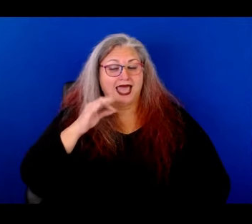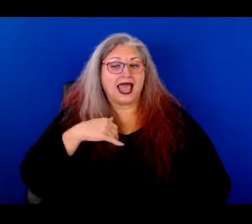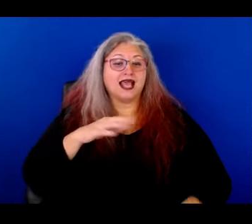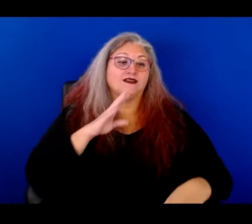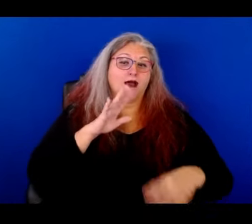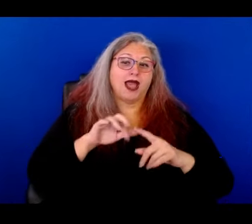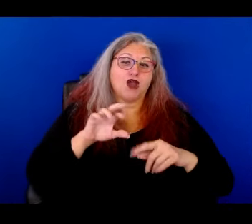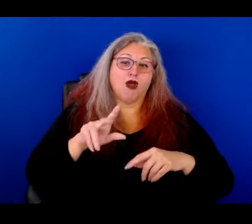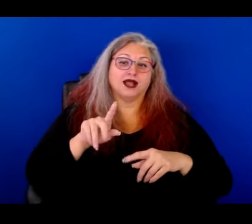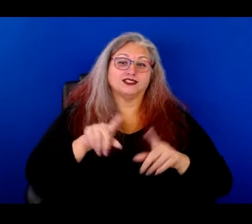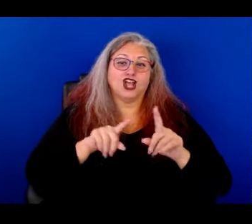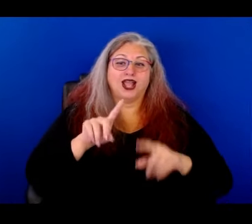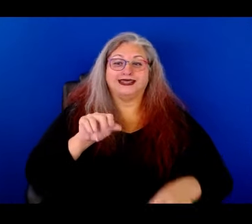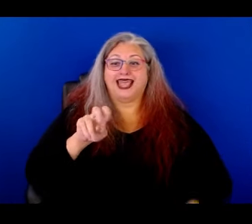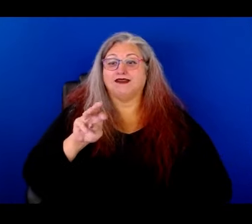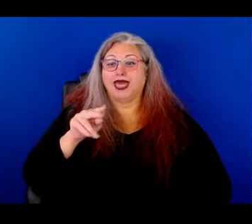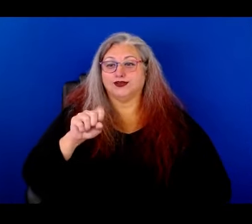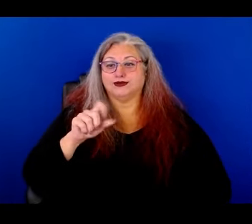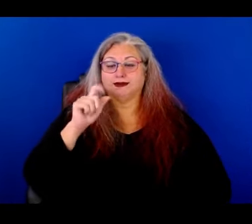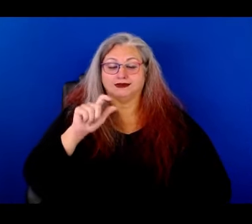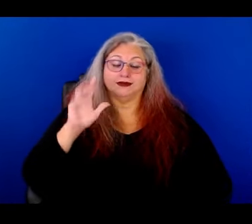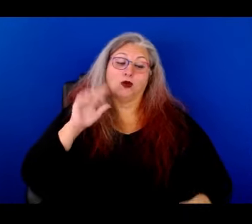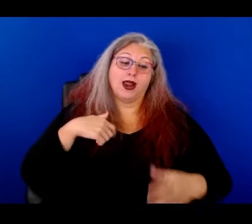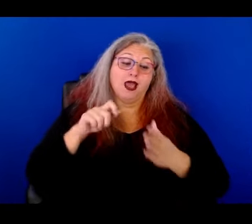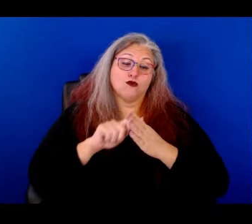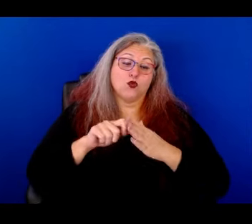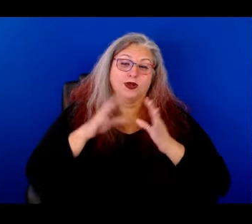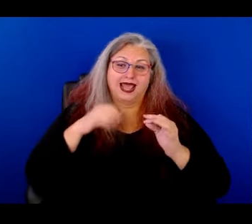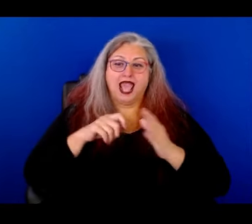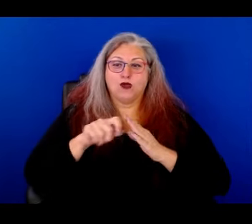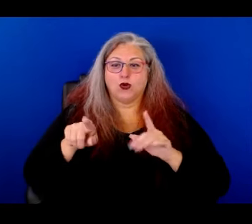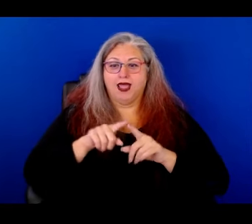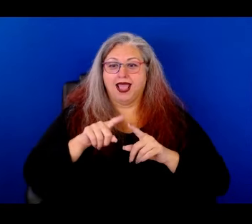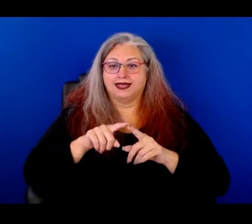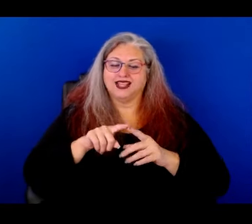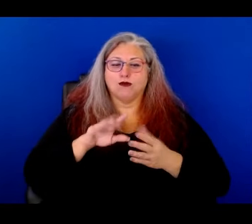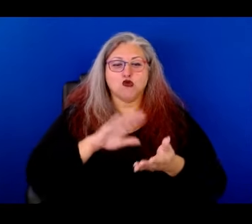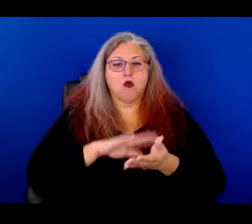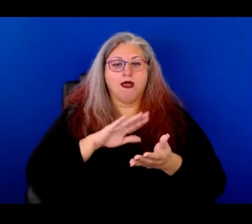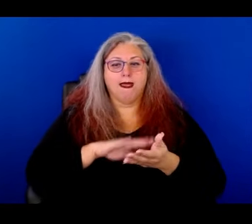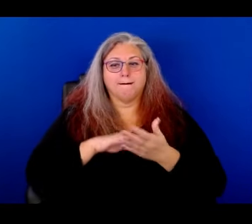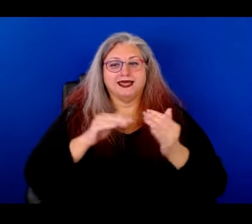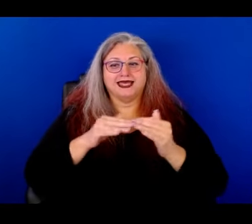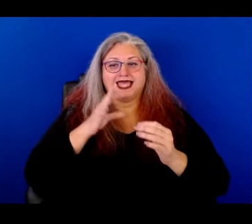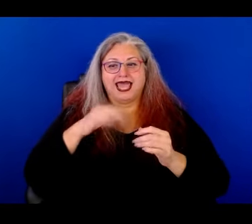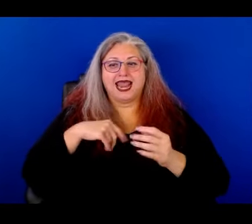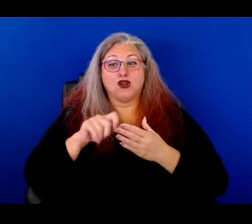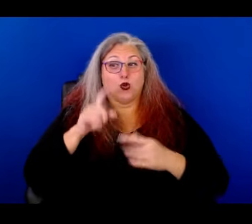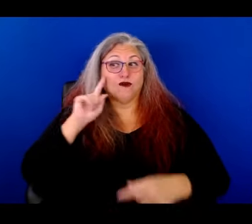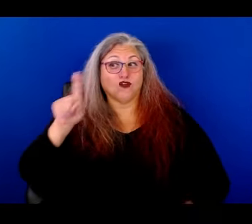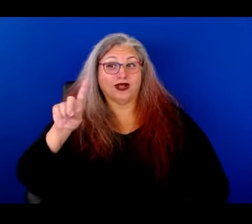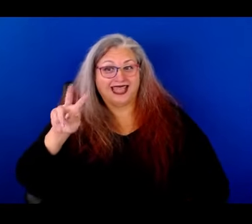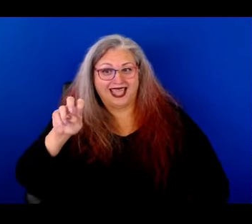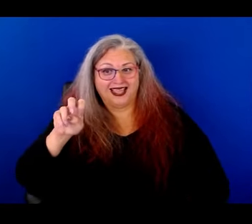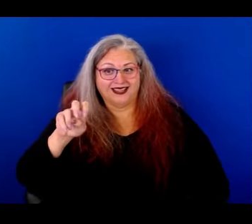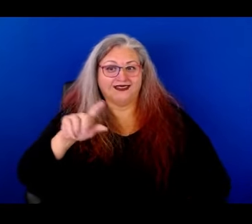voiced by rock star Dave Matthews. Because when I wrote the cat, I wrote her as a rhyming cat and I wrote her for Dave. But